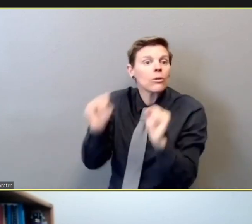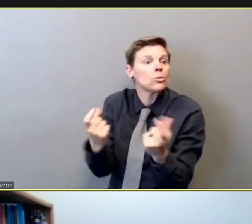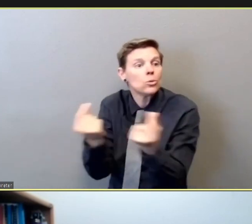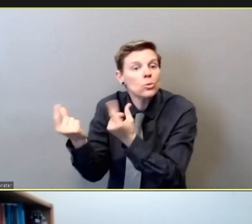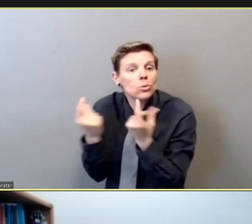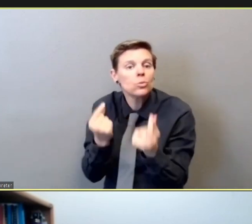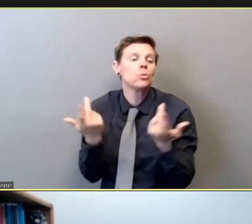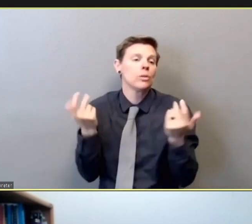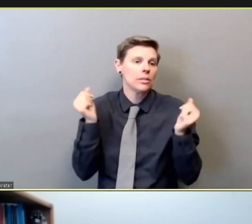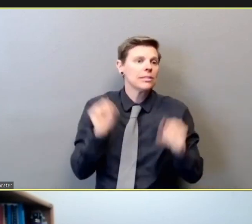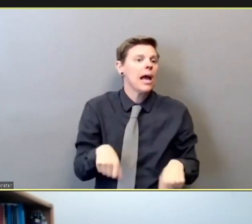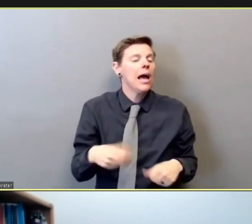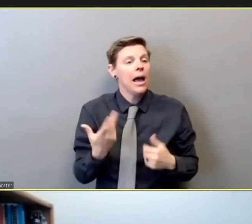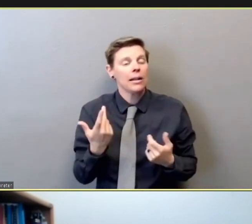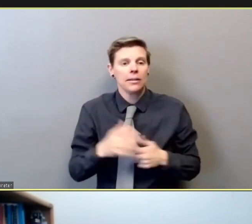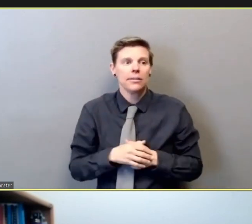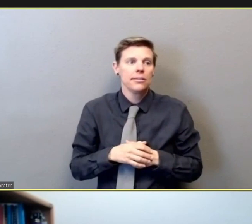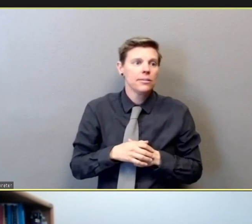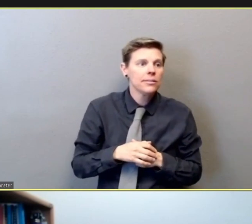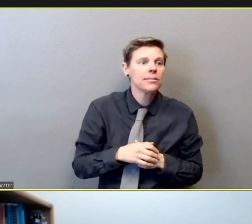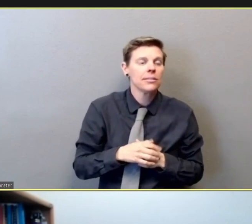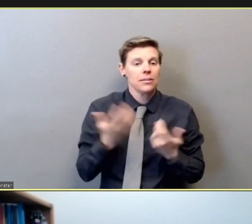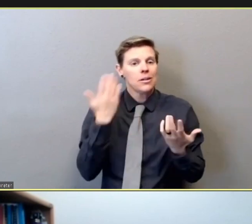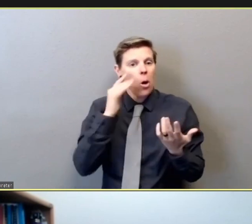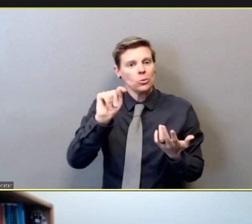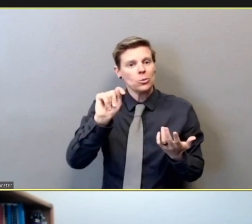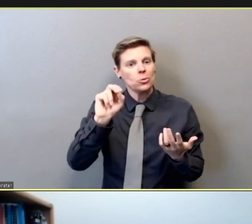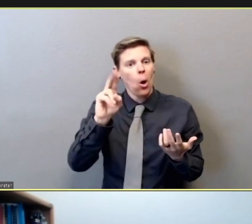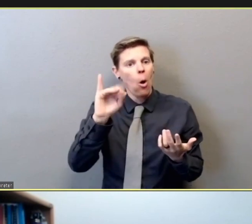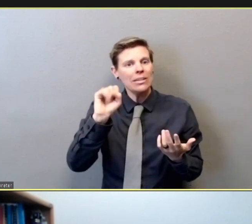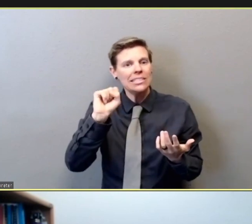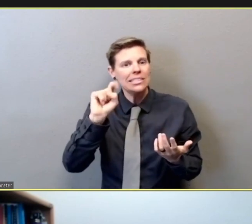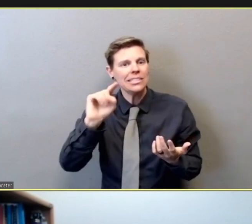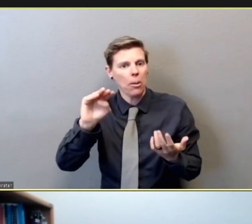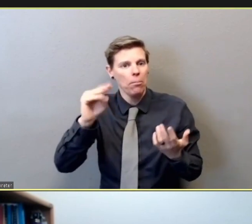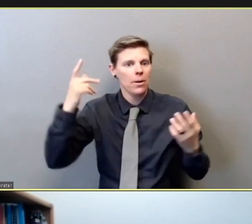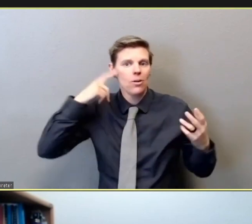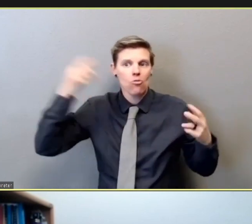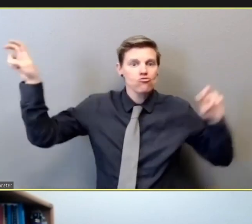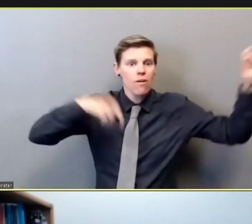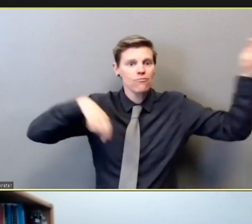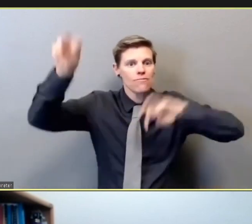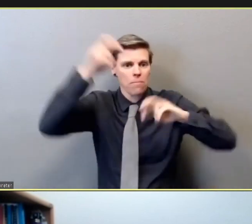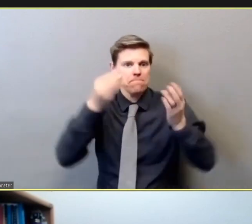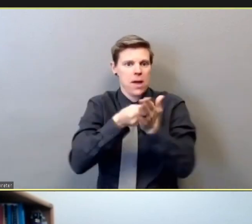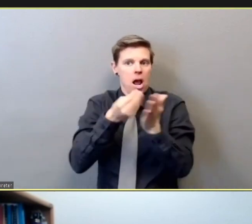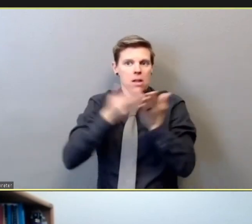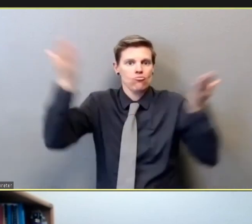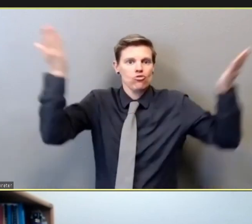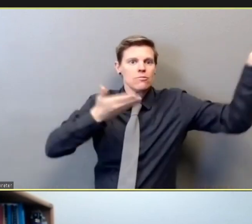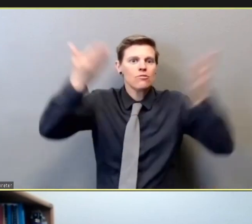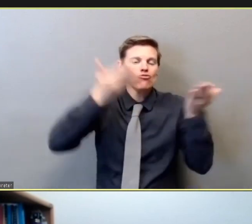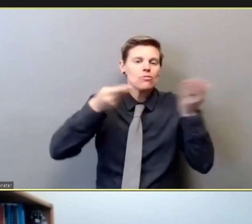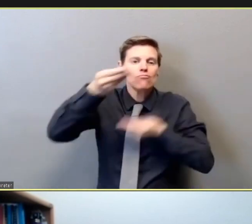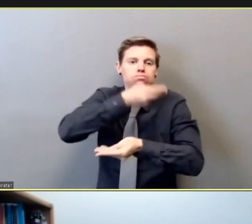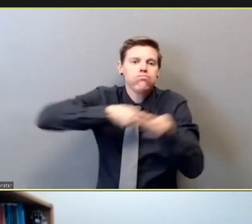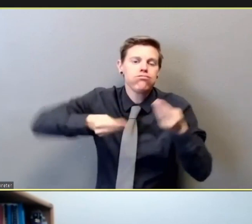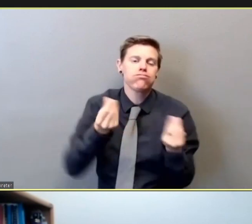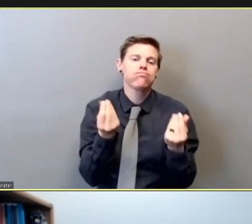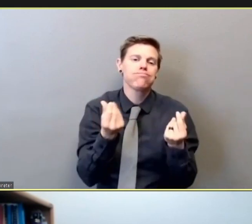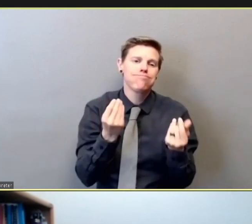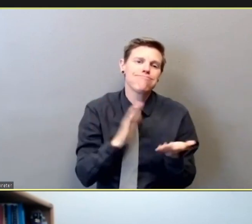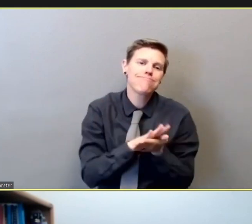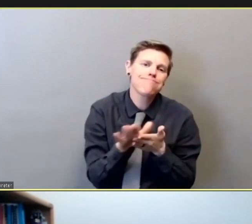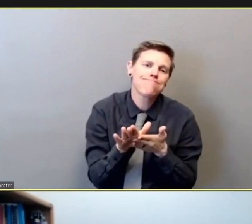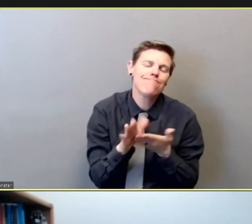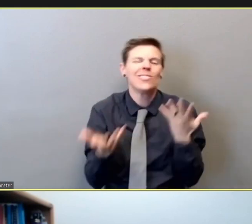to add? You can bail me out on this question. No, you're doing great. No, I would